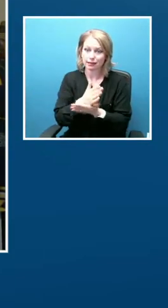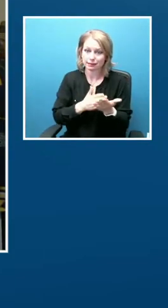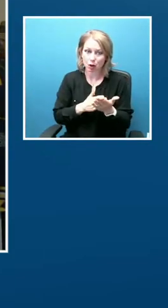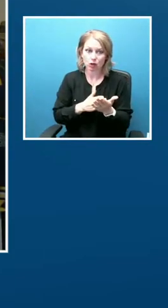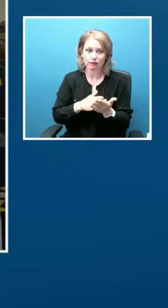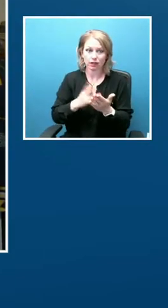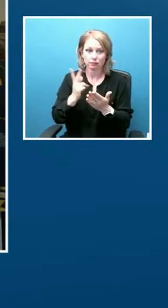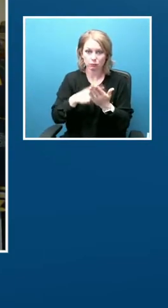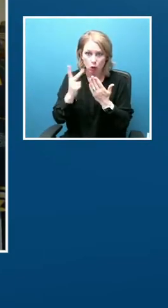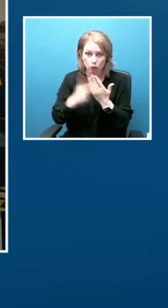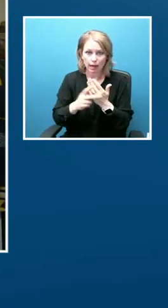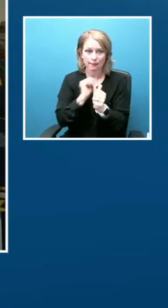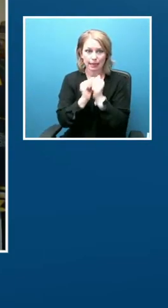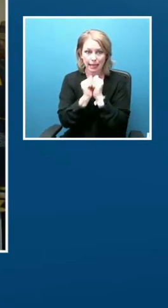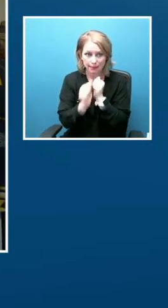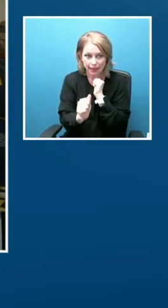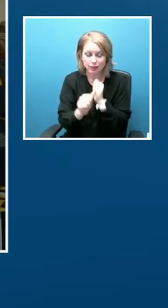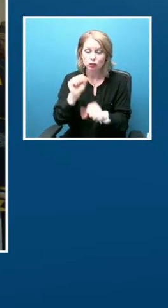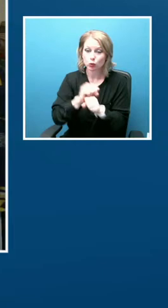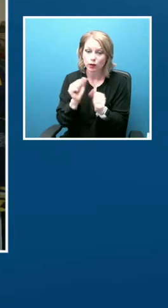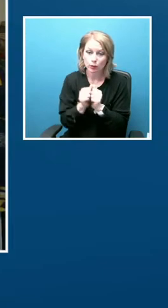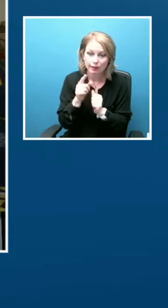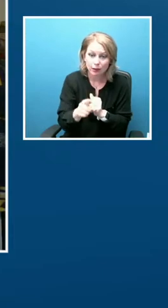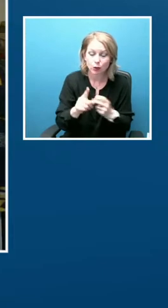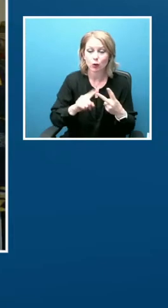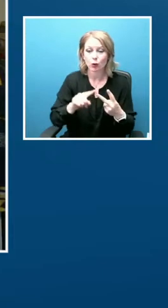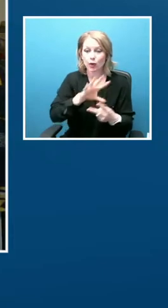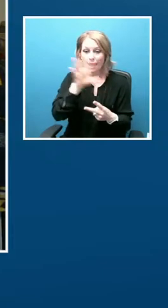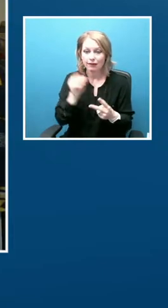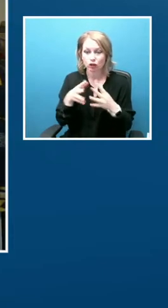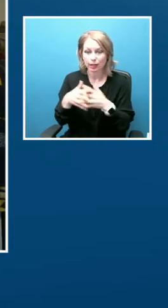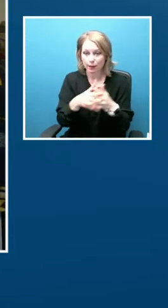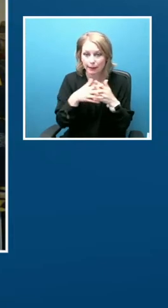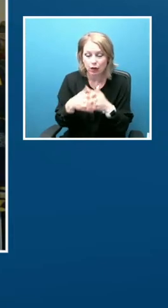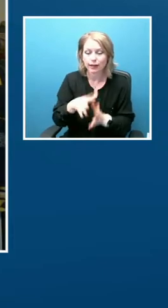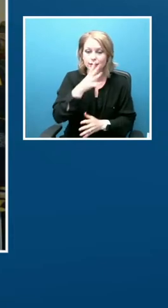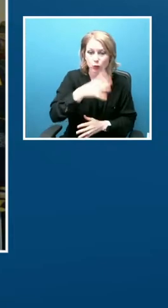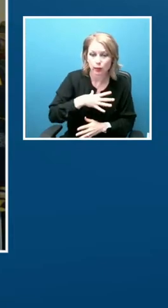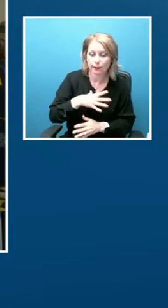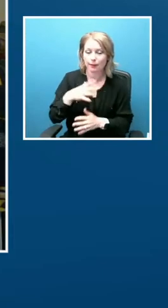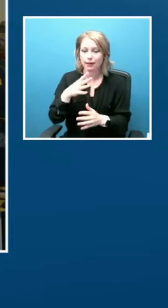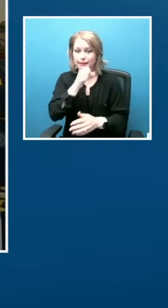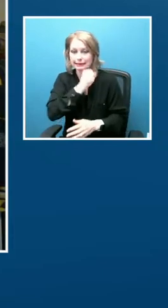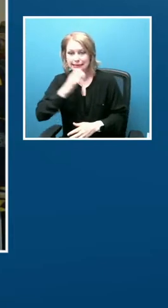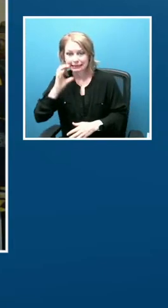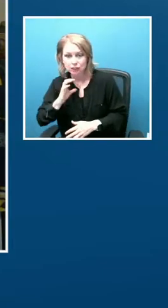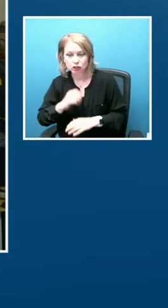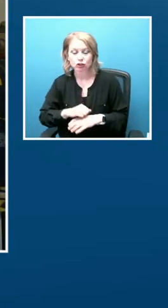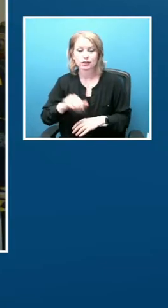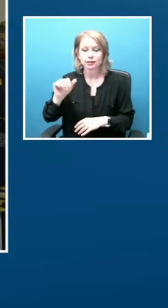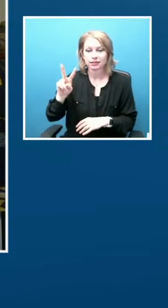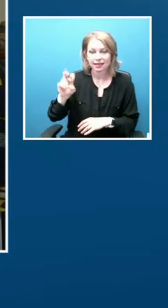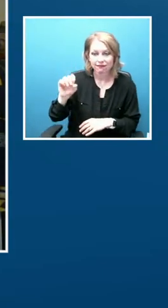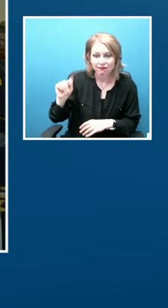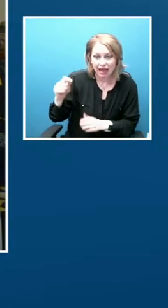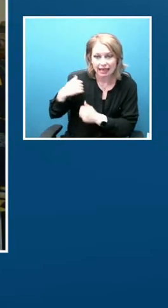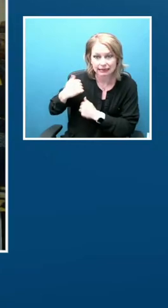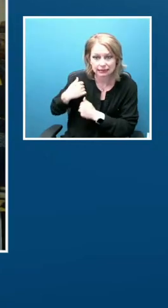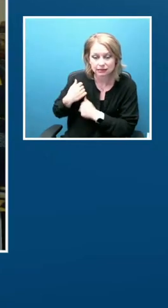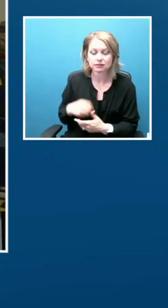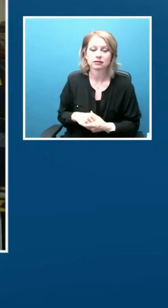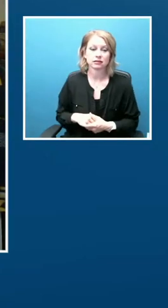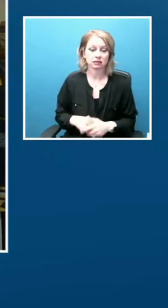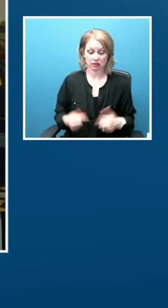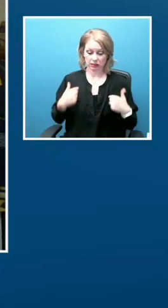youth, African Americans, women, seniors, veterans. Since I became chair in 2015,